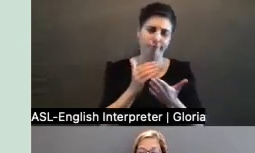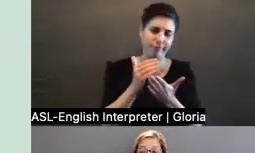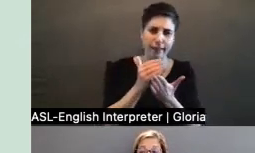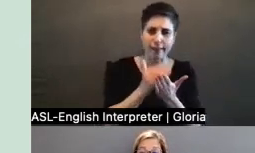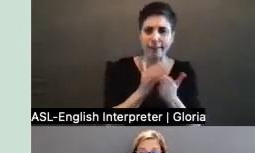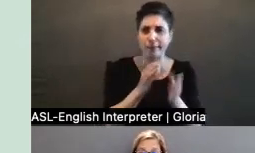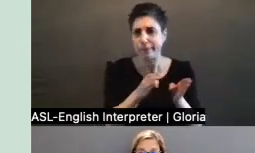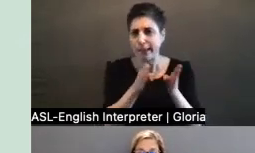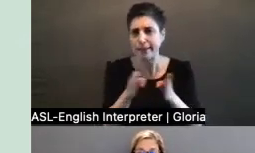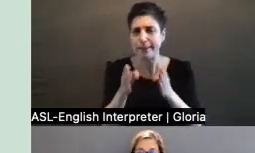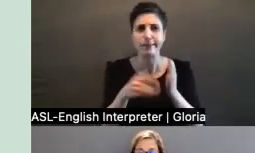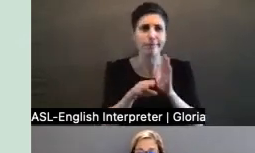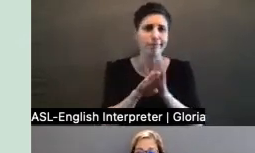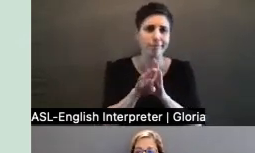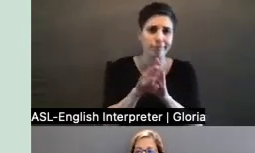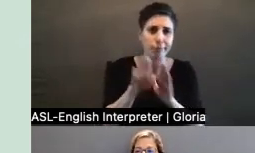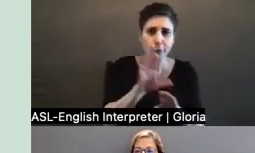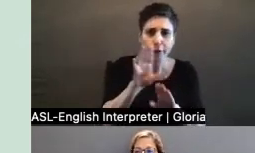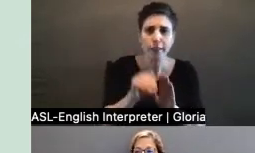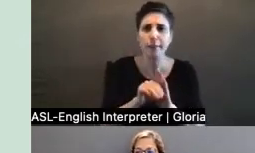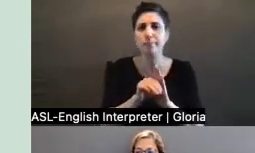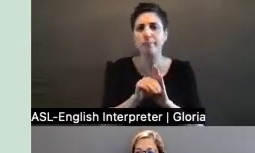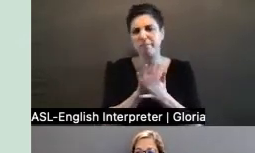creating curriculum with learners.